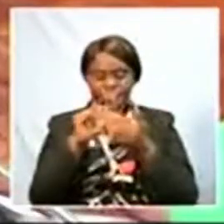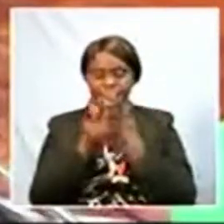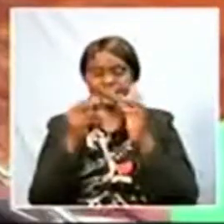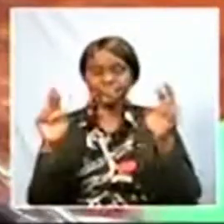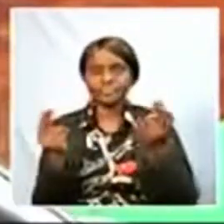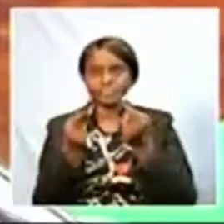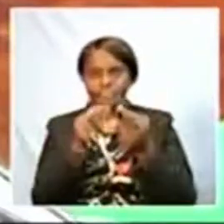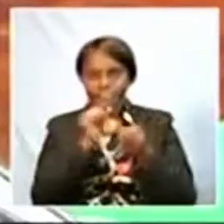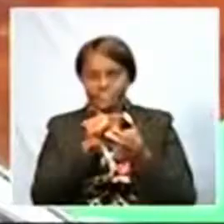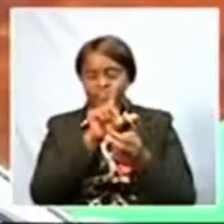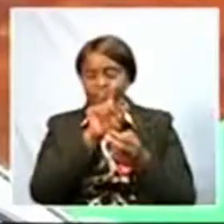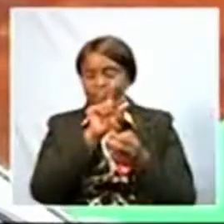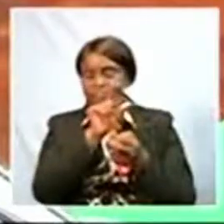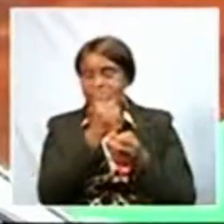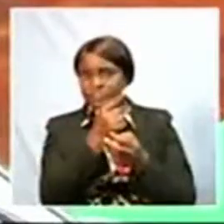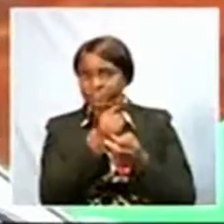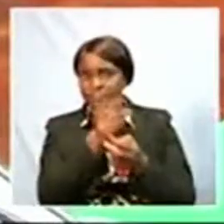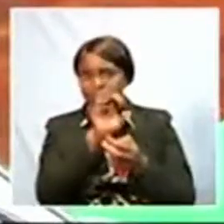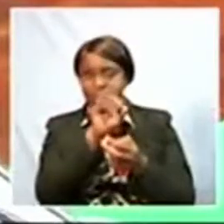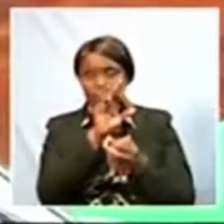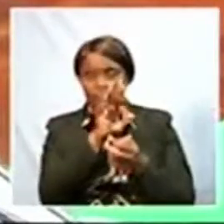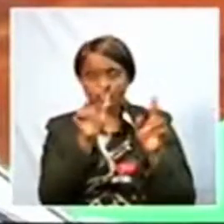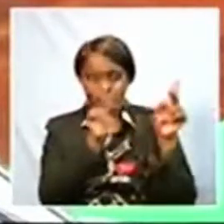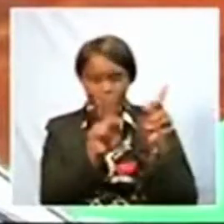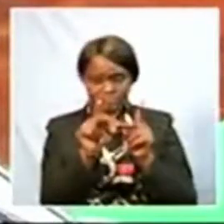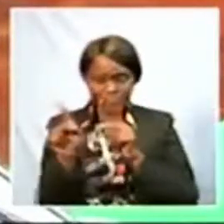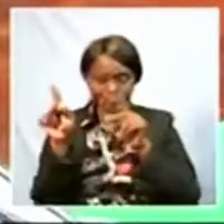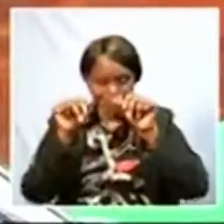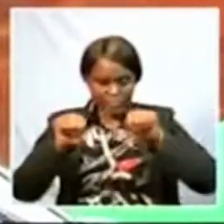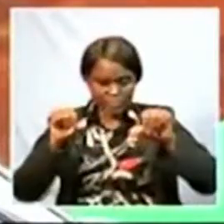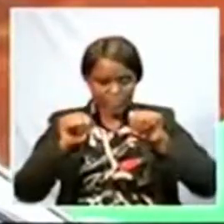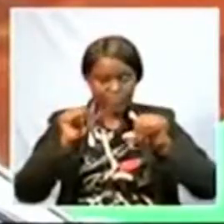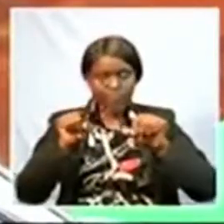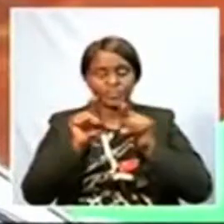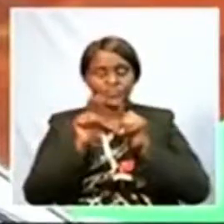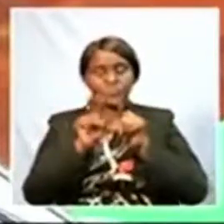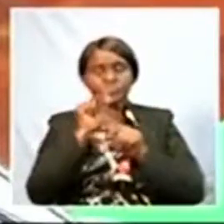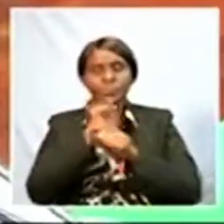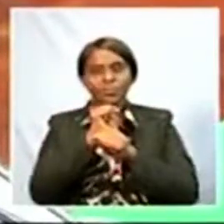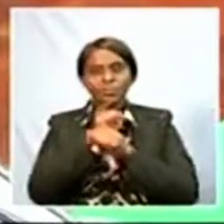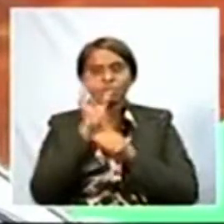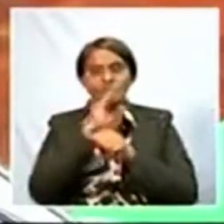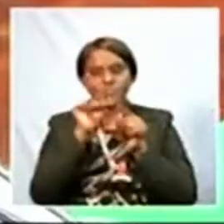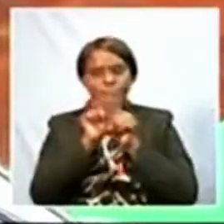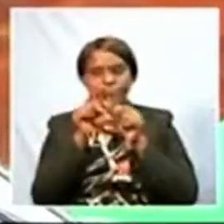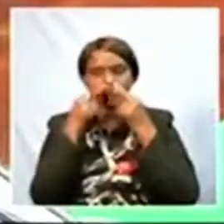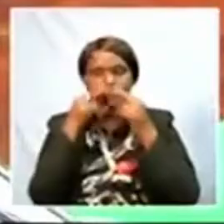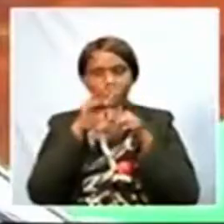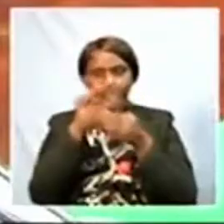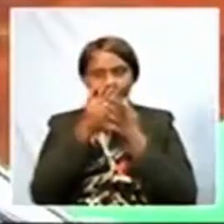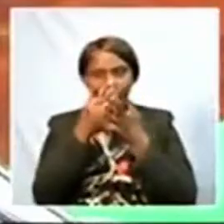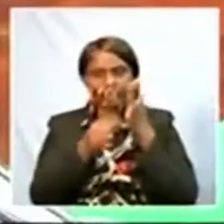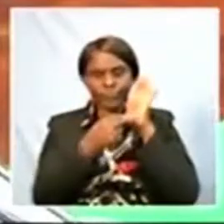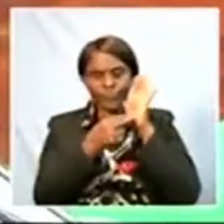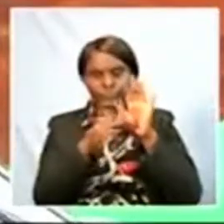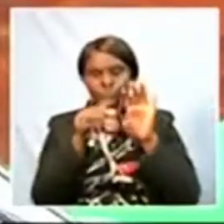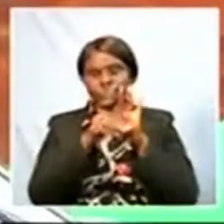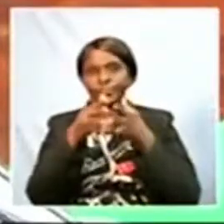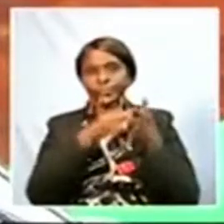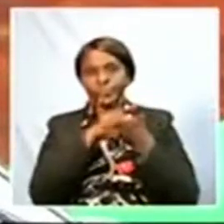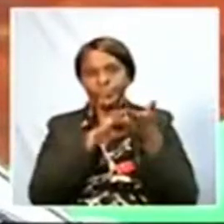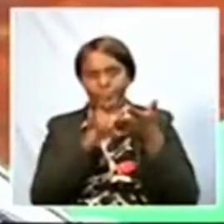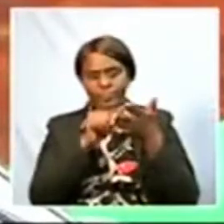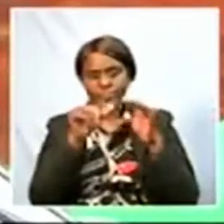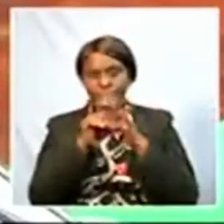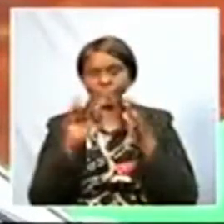reconciliation of the 2023 CDF performance assessments was undertaken and the results are as shown in the table